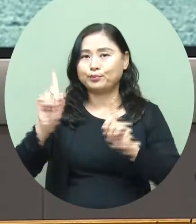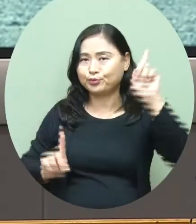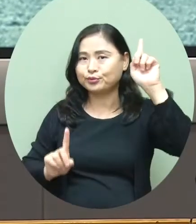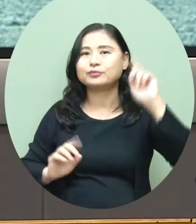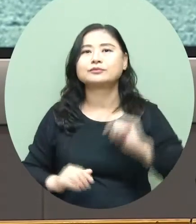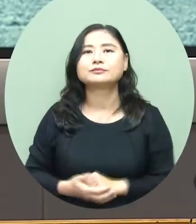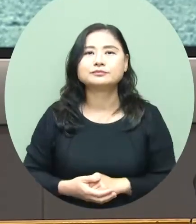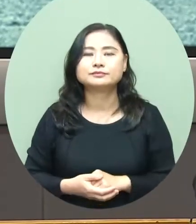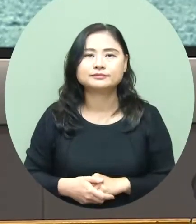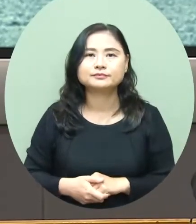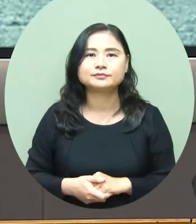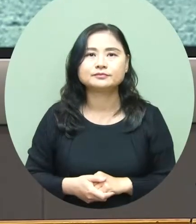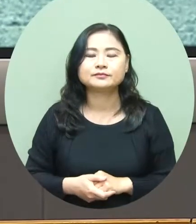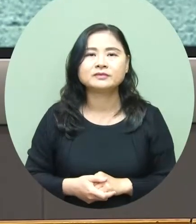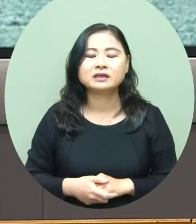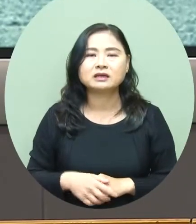cases have increased.